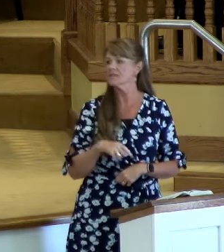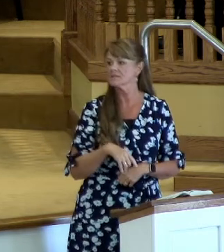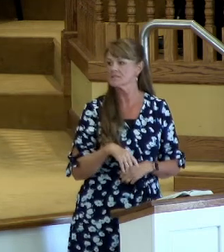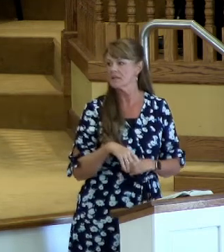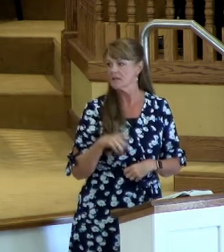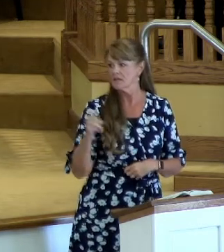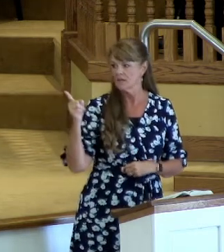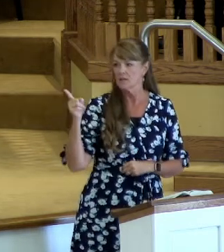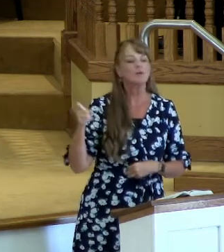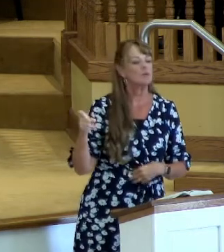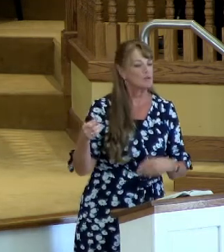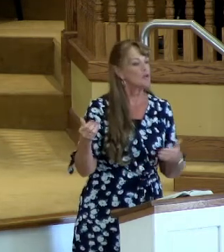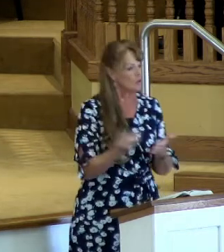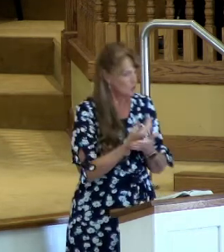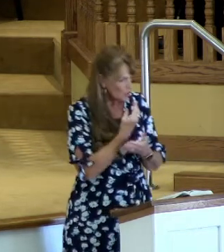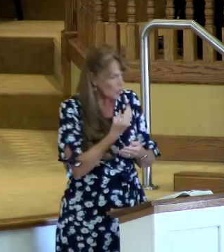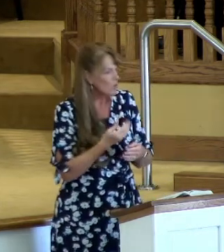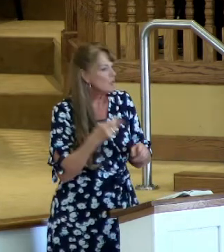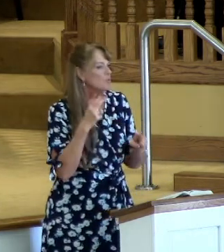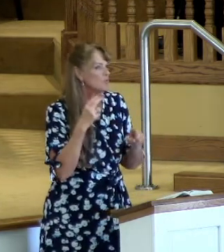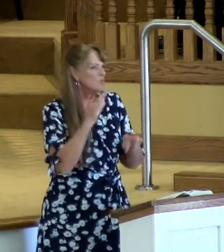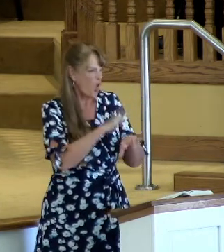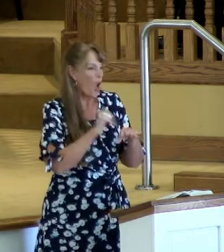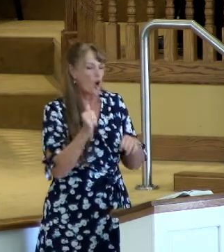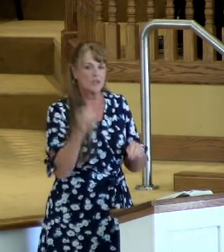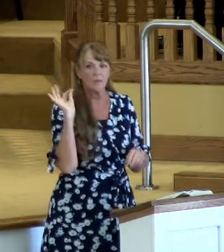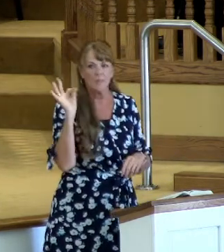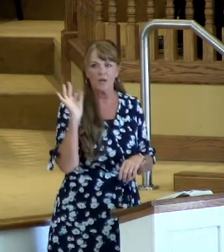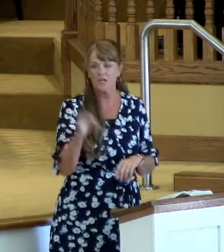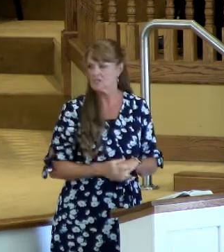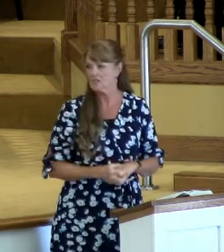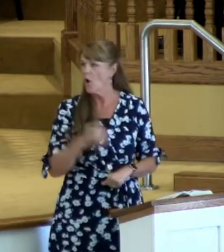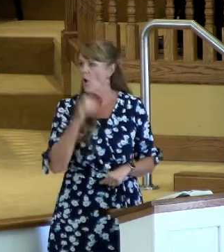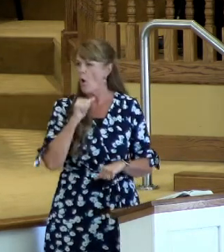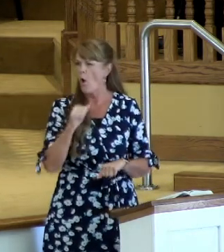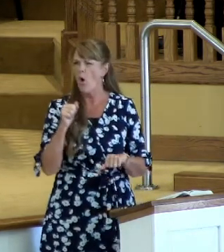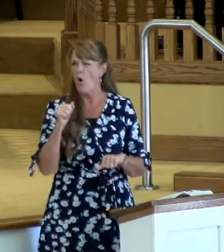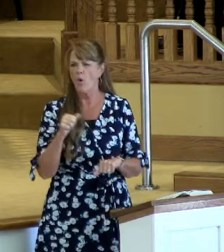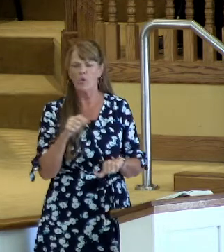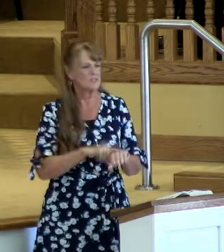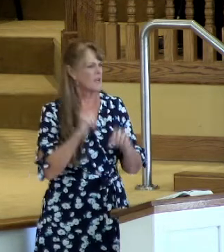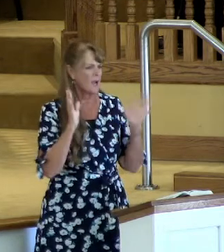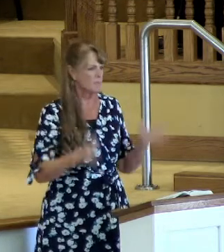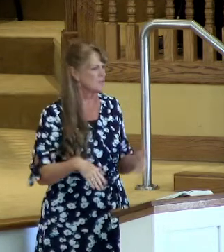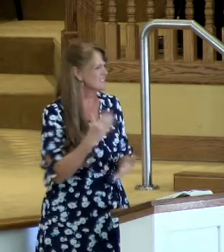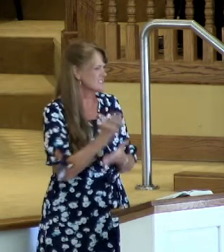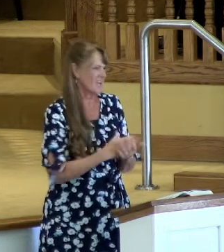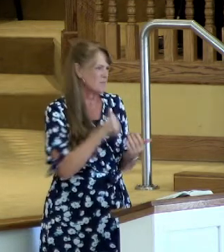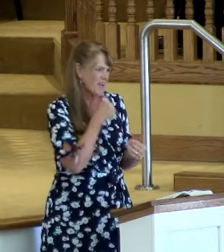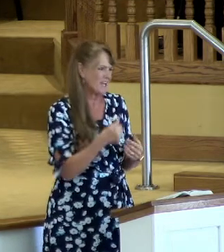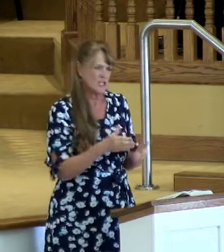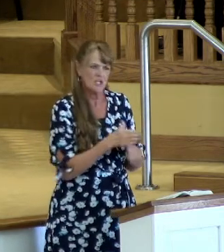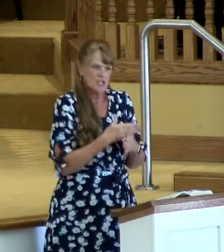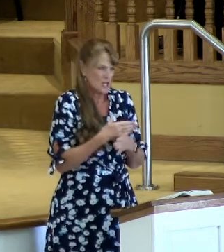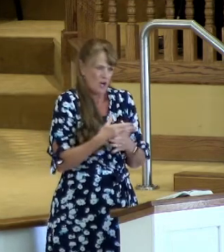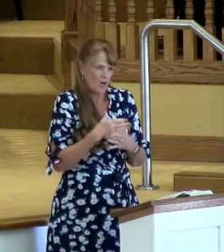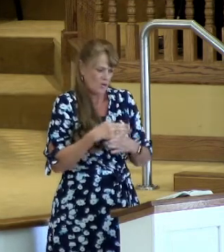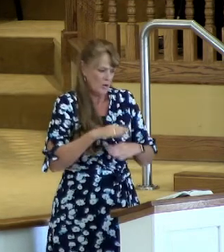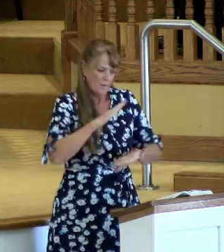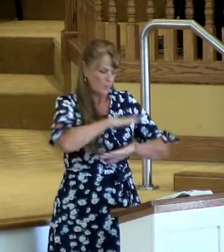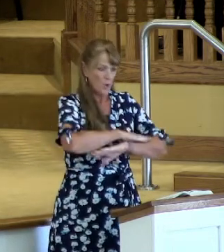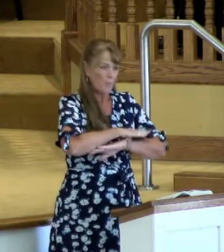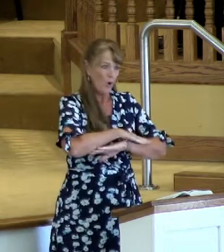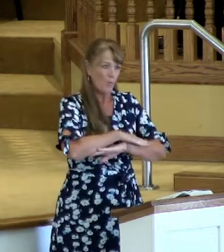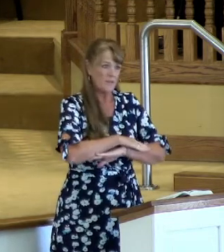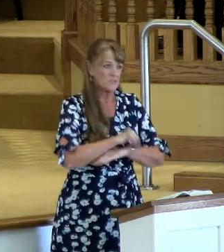just more newer called to preach. And some of the old-timers do not share their pulpits with young preacher boys, and they don't, but that's fine.